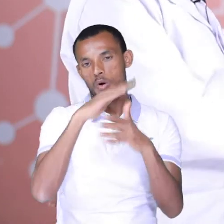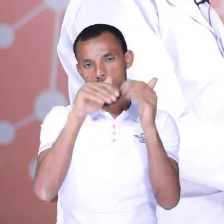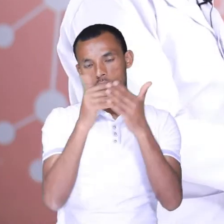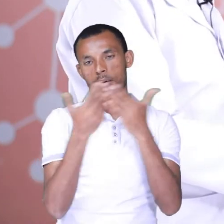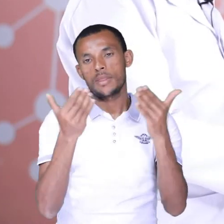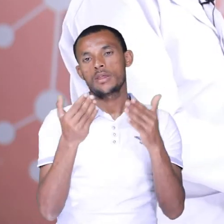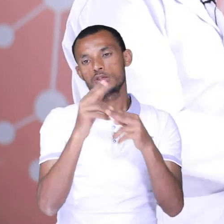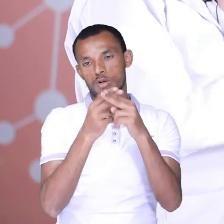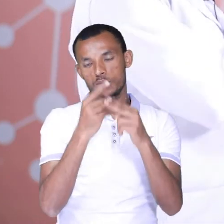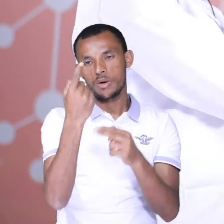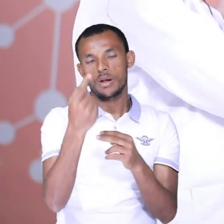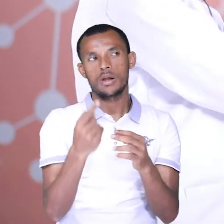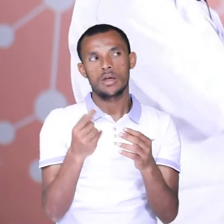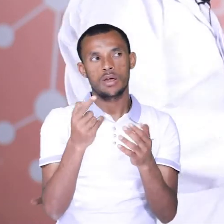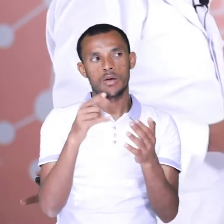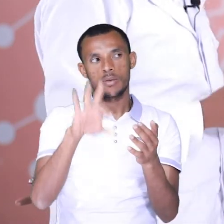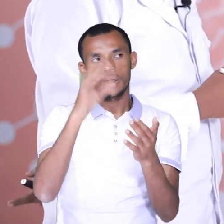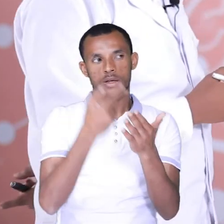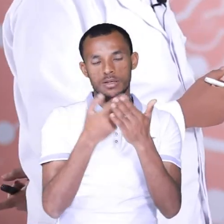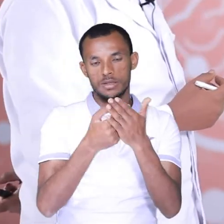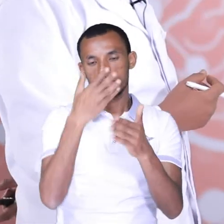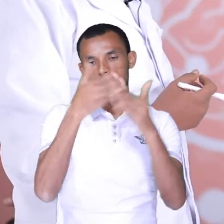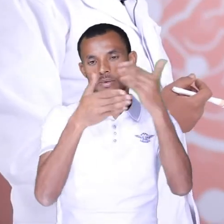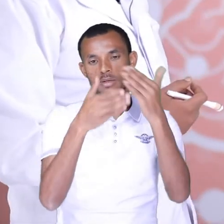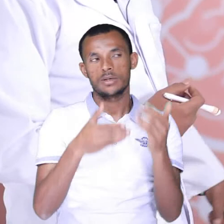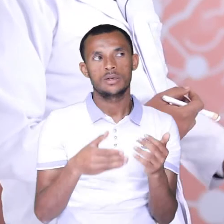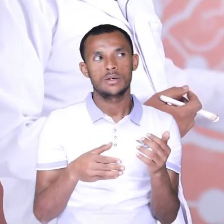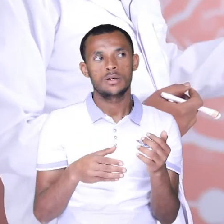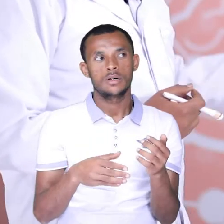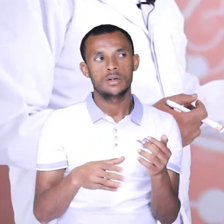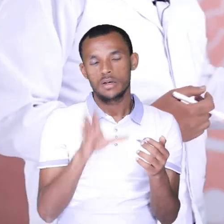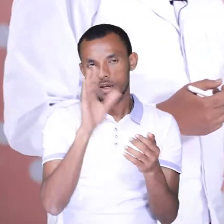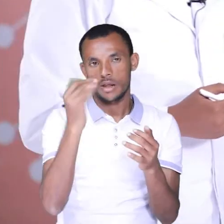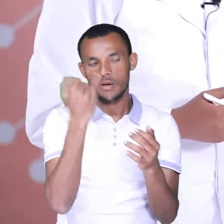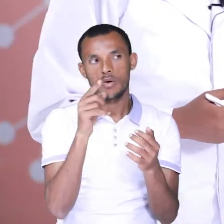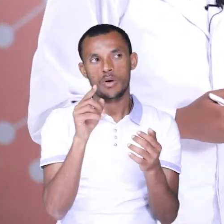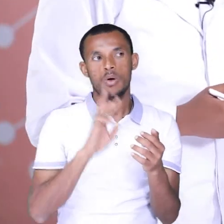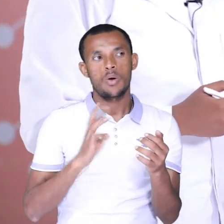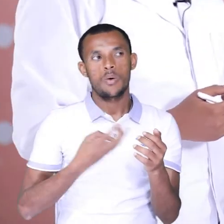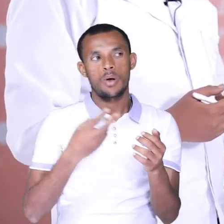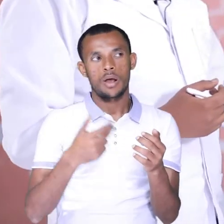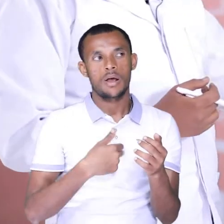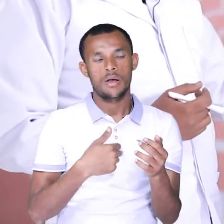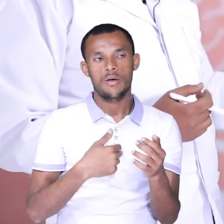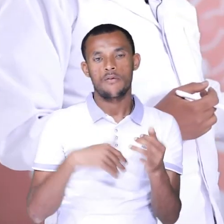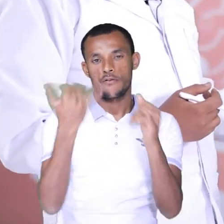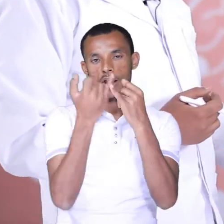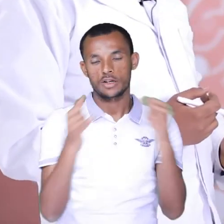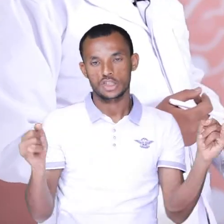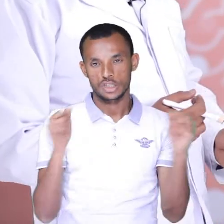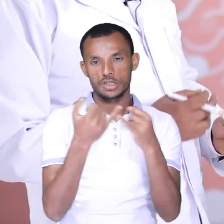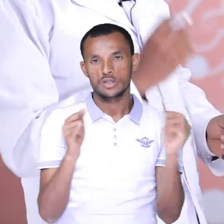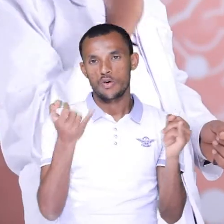smallest one obtained in this step 3. And if we have a fraction of